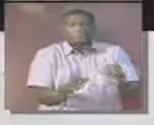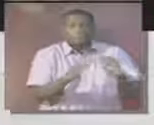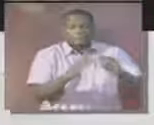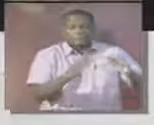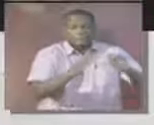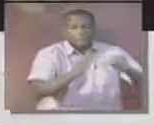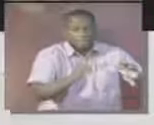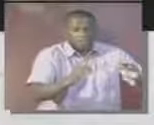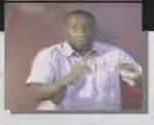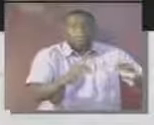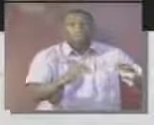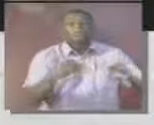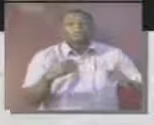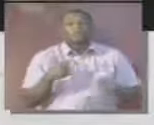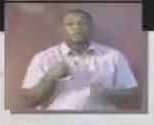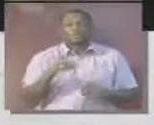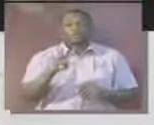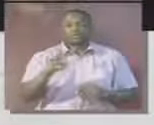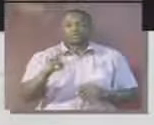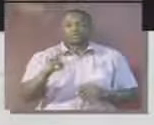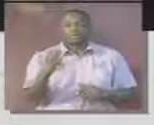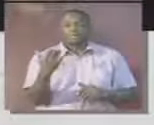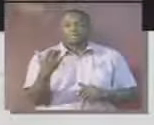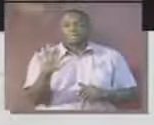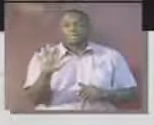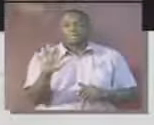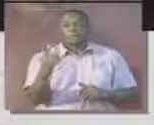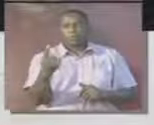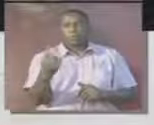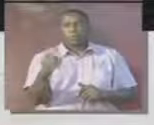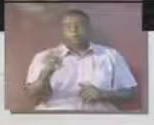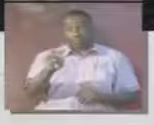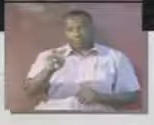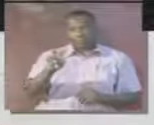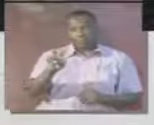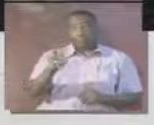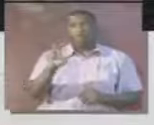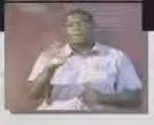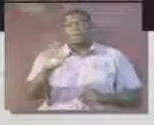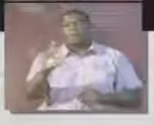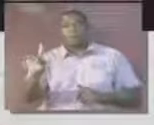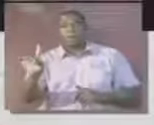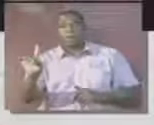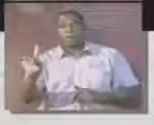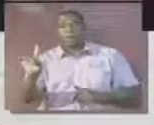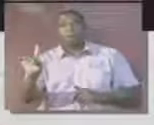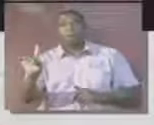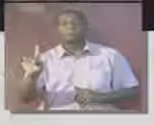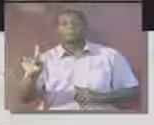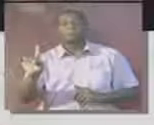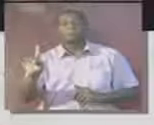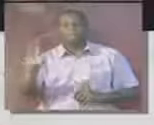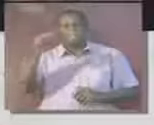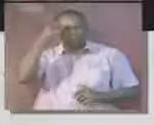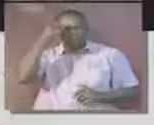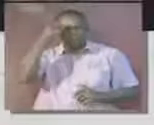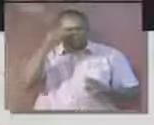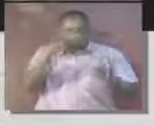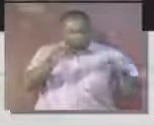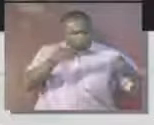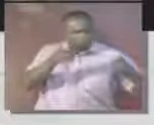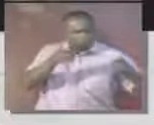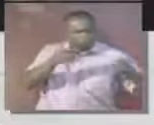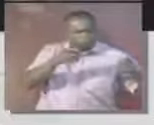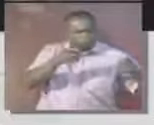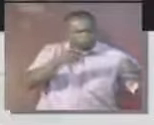there were 251 persons undergoing state or state-supervised quarantine at 13 out of